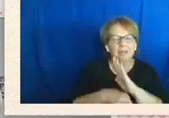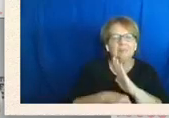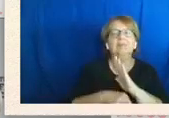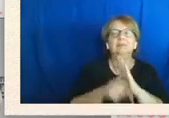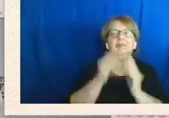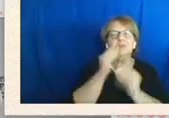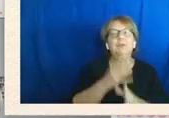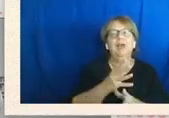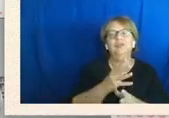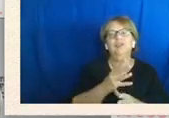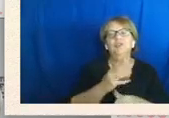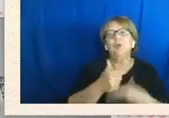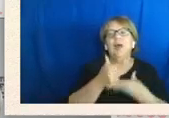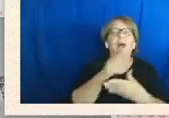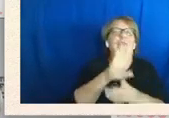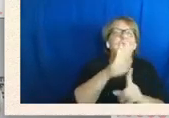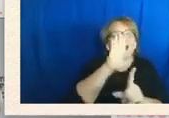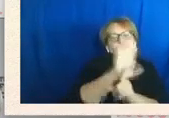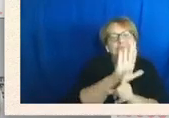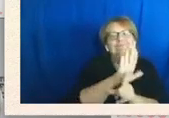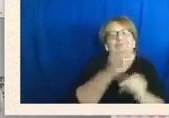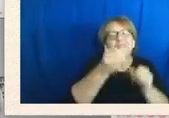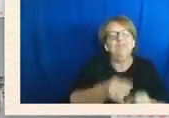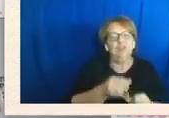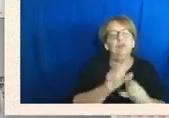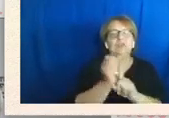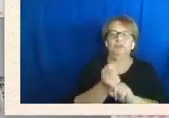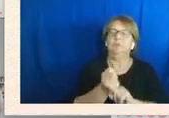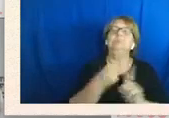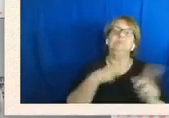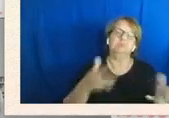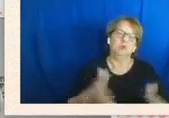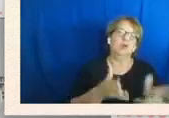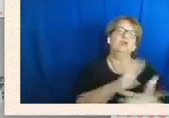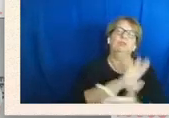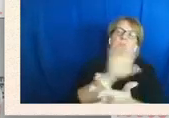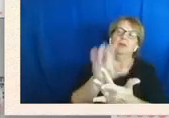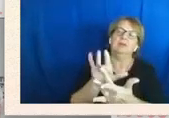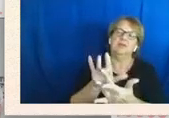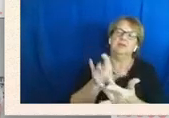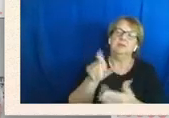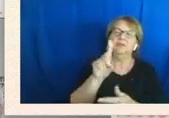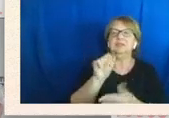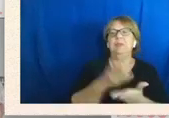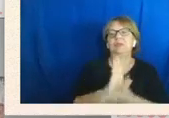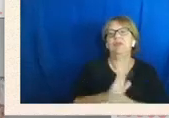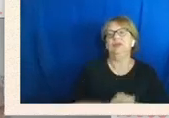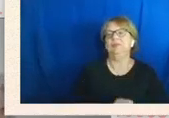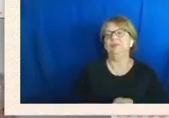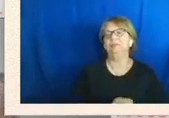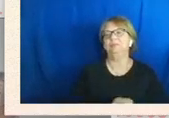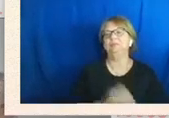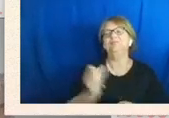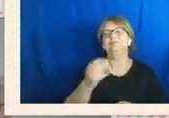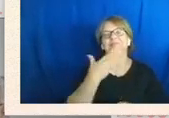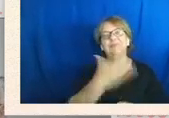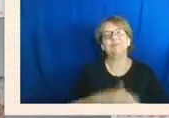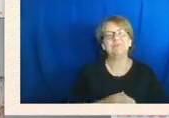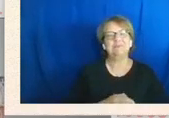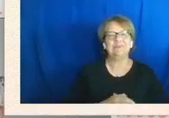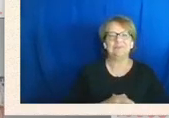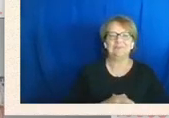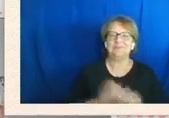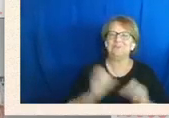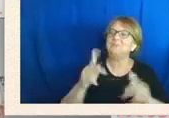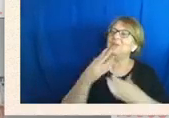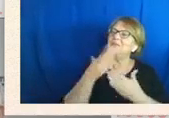individual situation, we certainly would encourage them to reach out to you at Disability Rights. Thank you. absolutely. All right. Thanks very much,